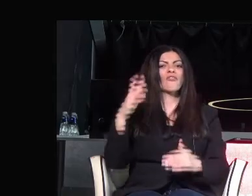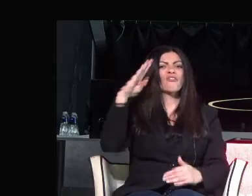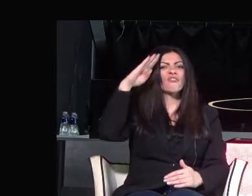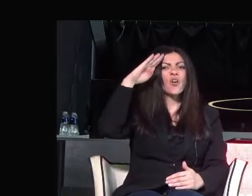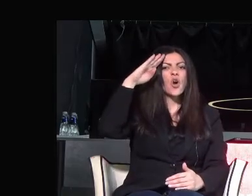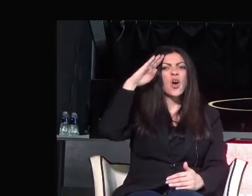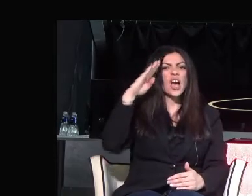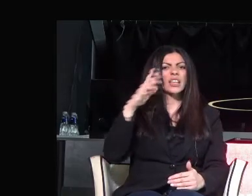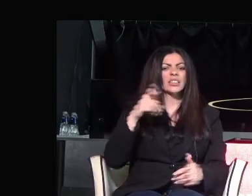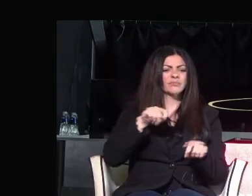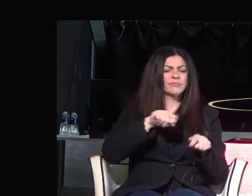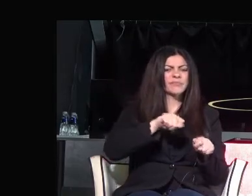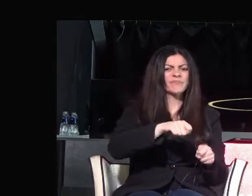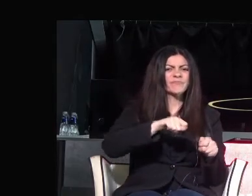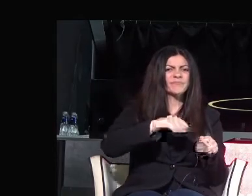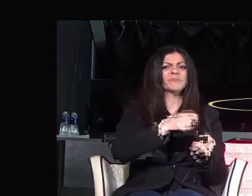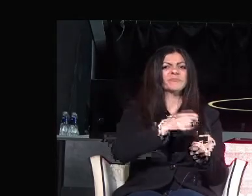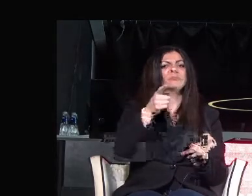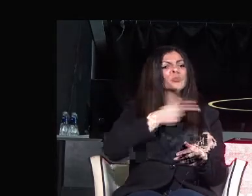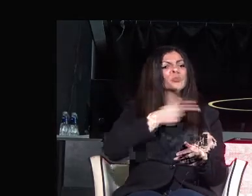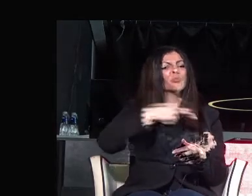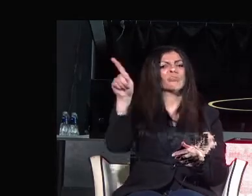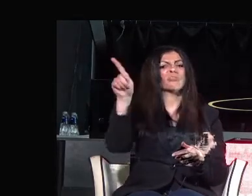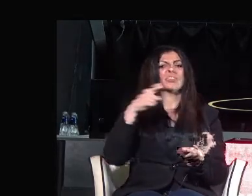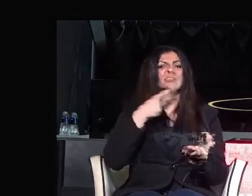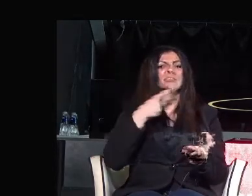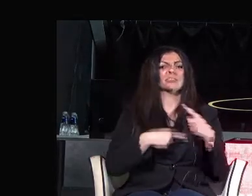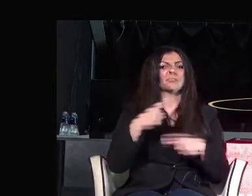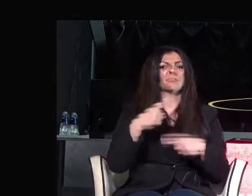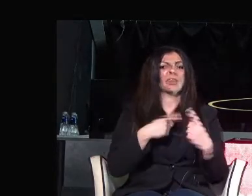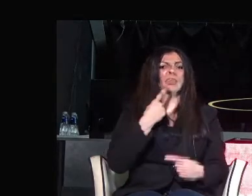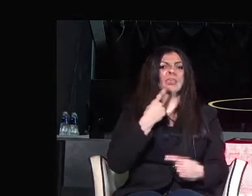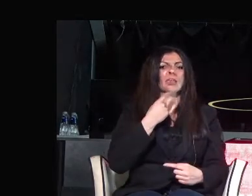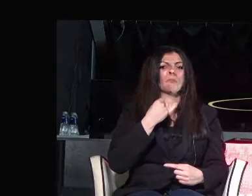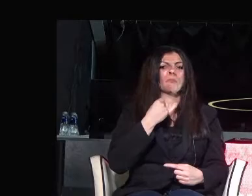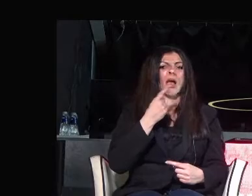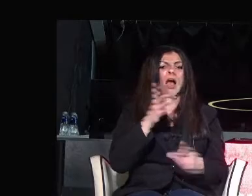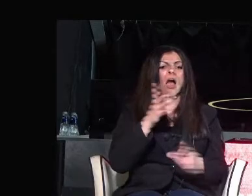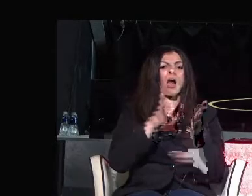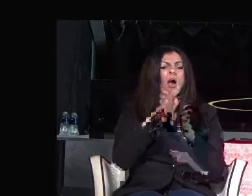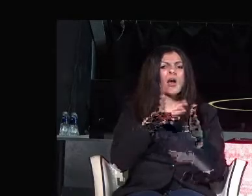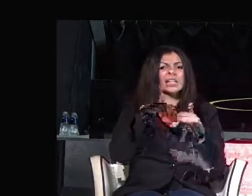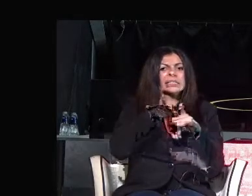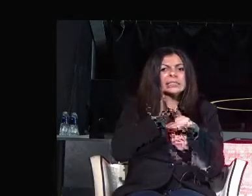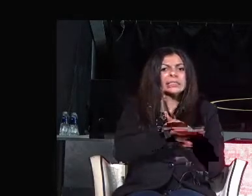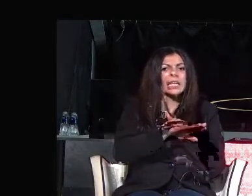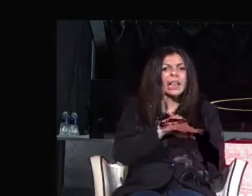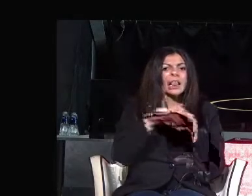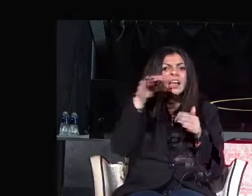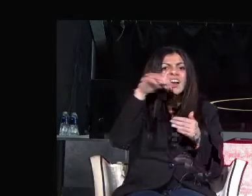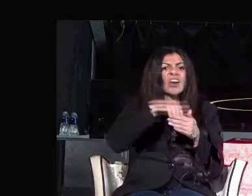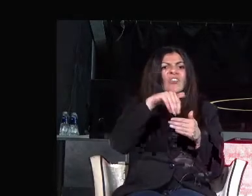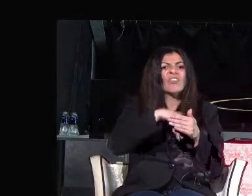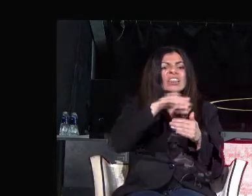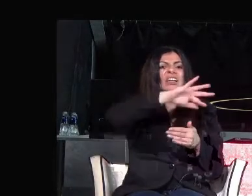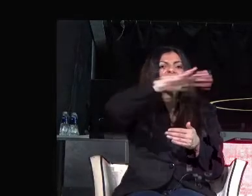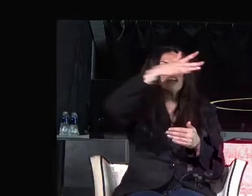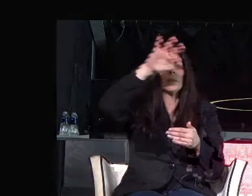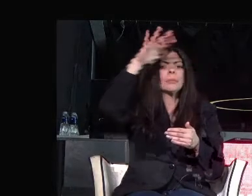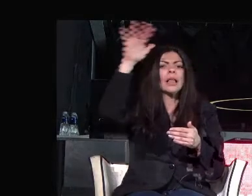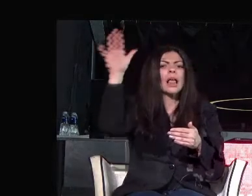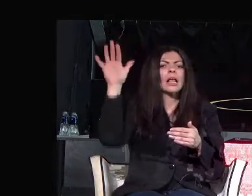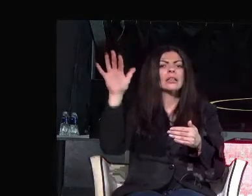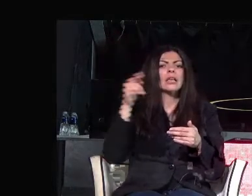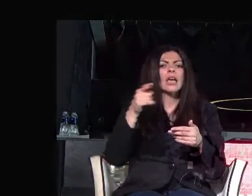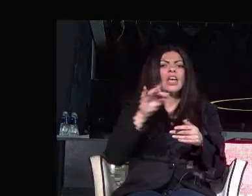because there would be news coming from a village to a village that the military is coming, and they are coming with a imenlik,